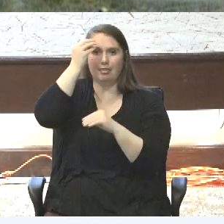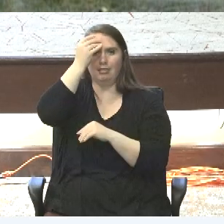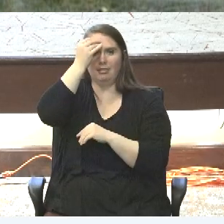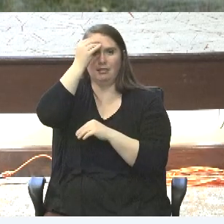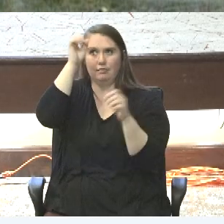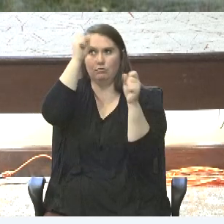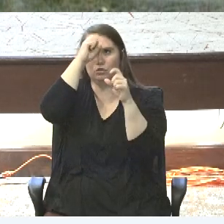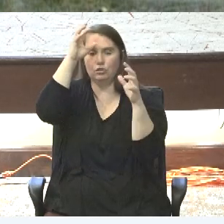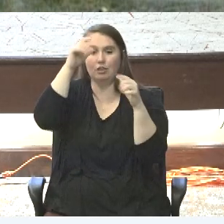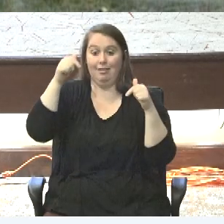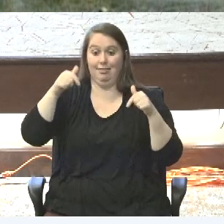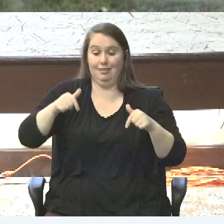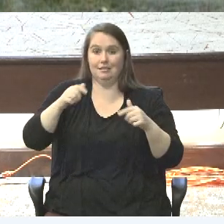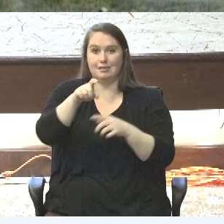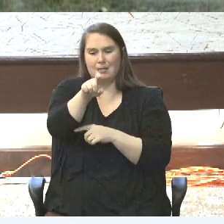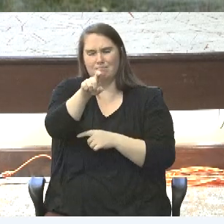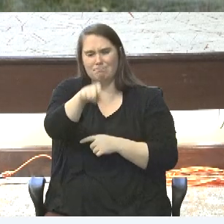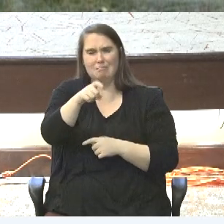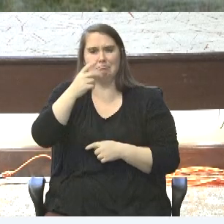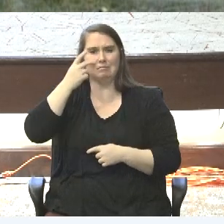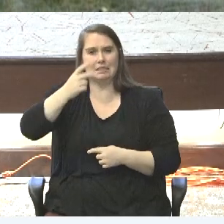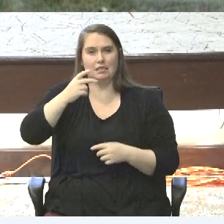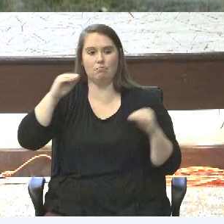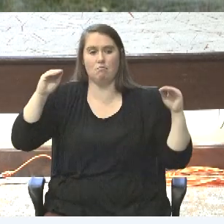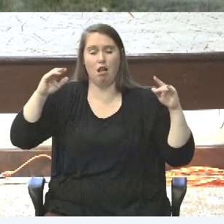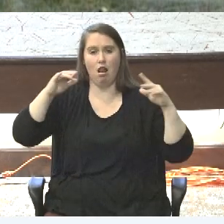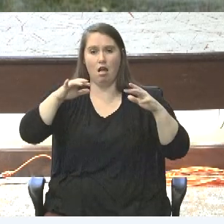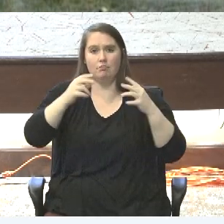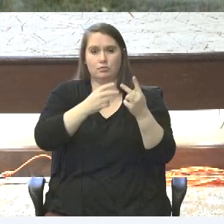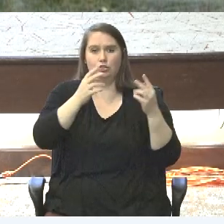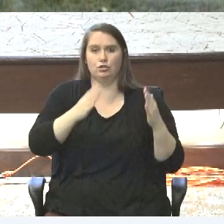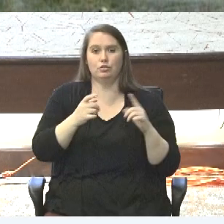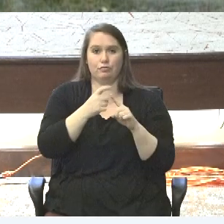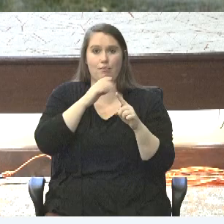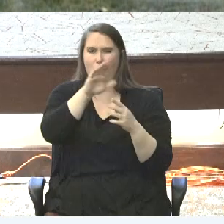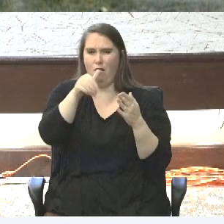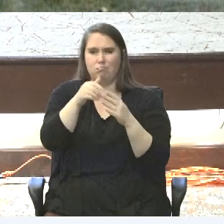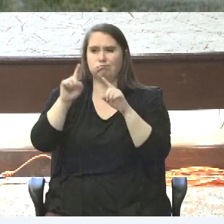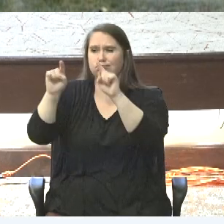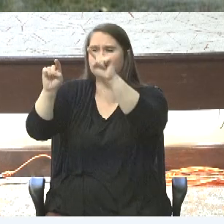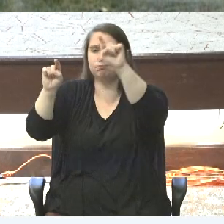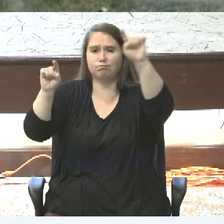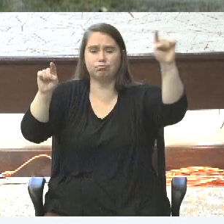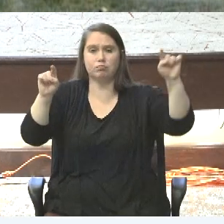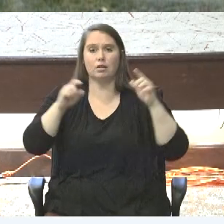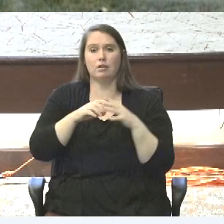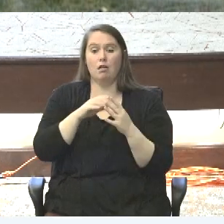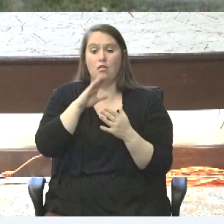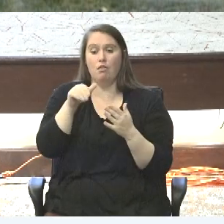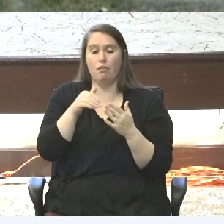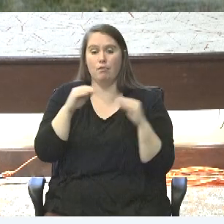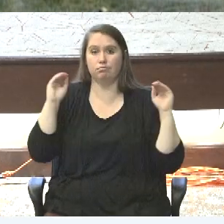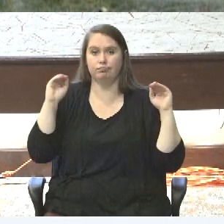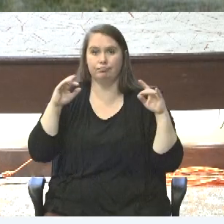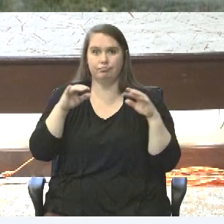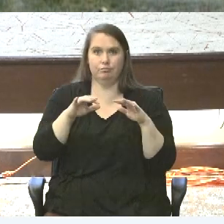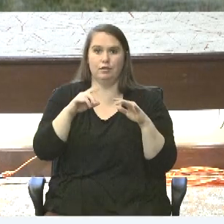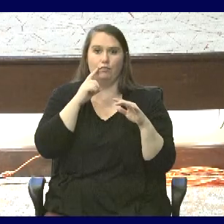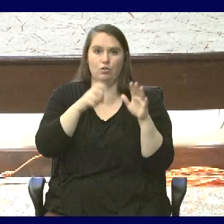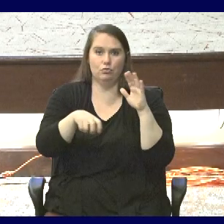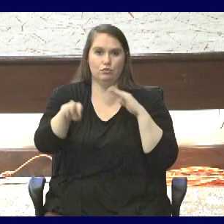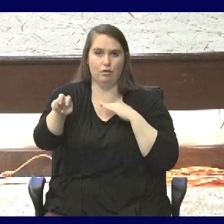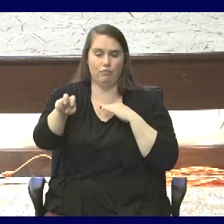as a must-visit destination for travelers from all backgrounds and expand our visibility in the travel market.